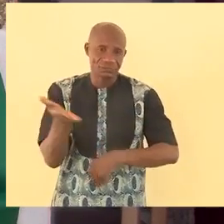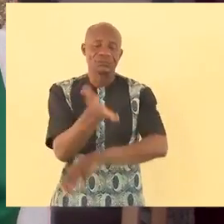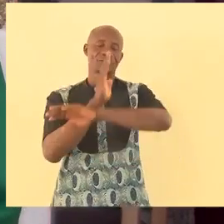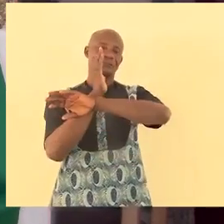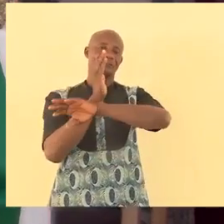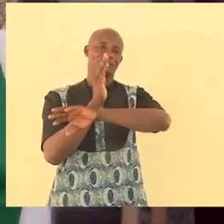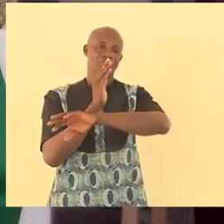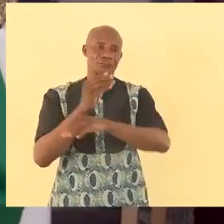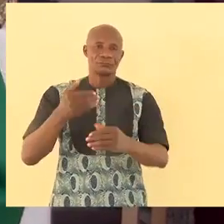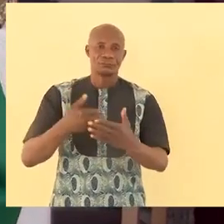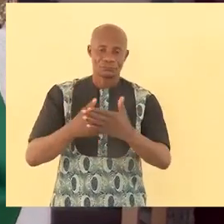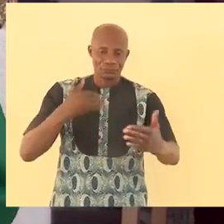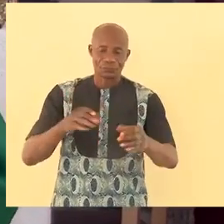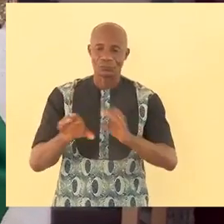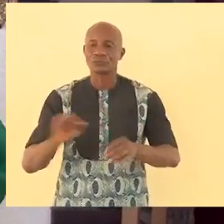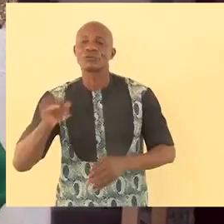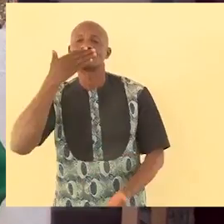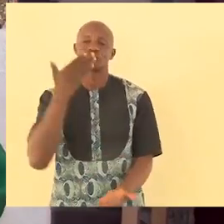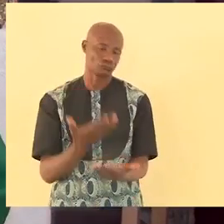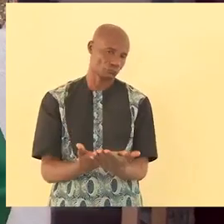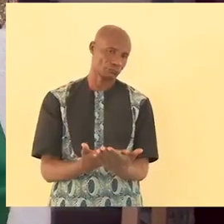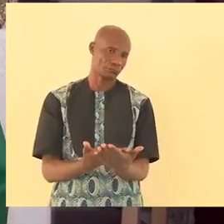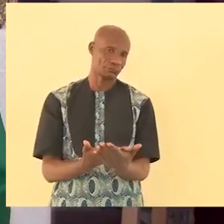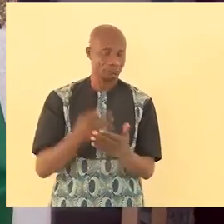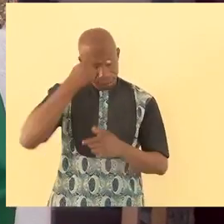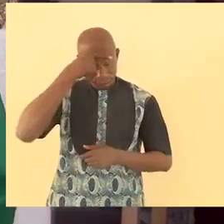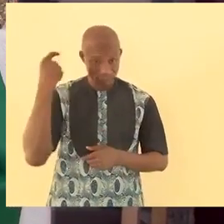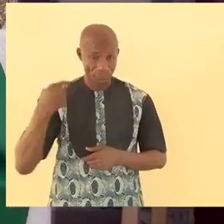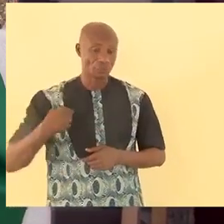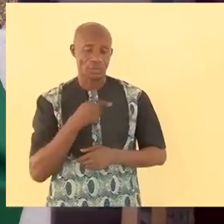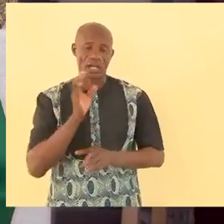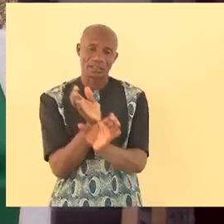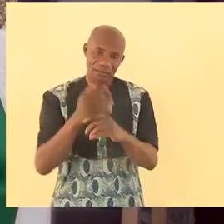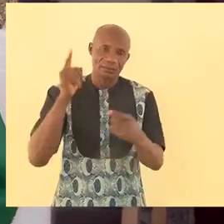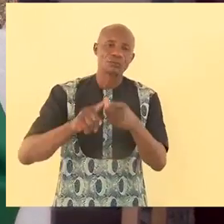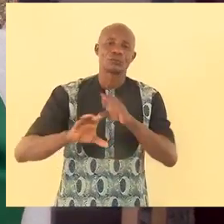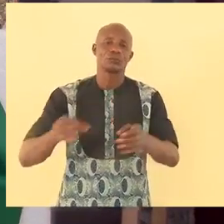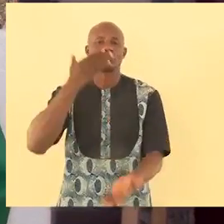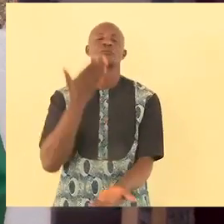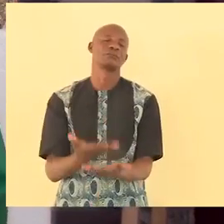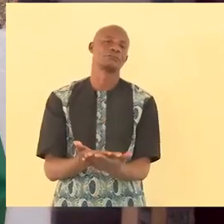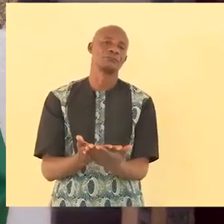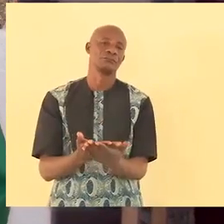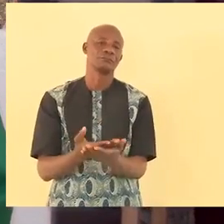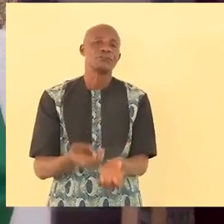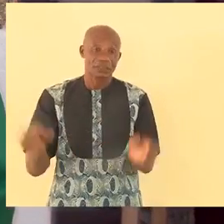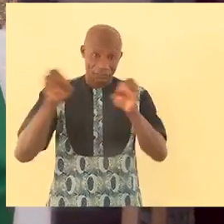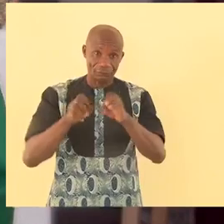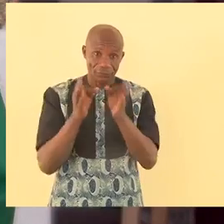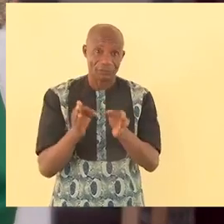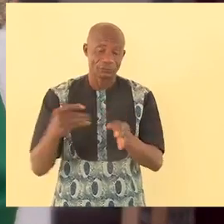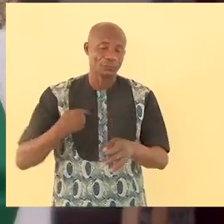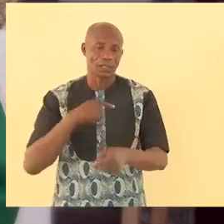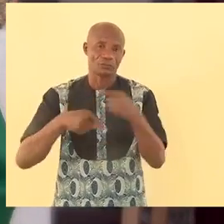of hindrance before doing good. Because we were created to do good,